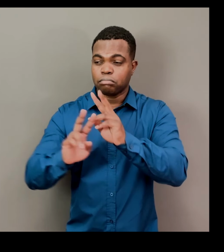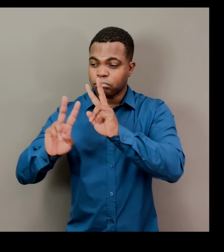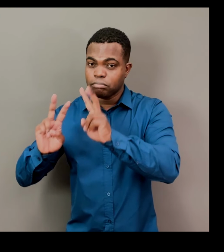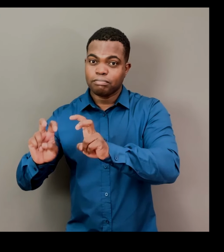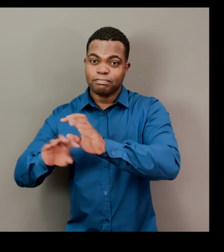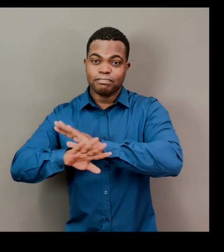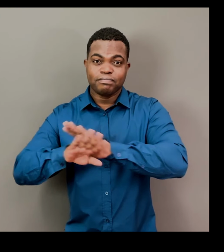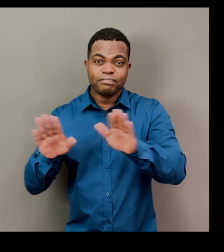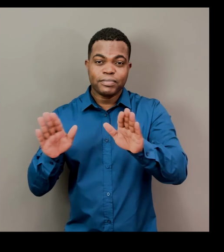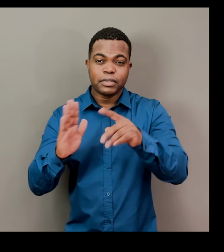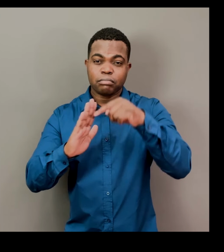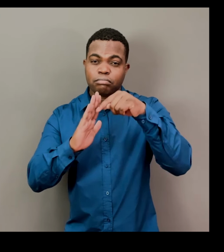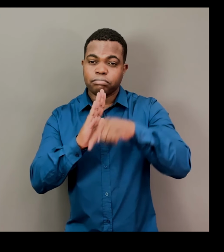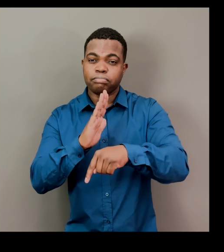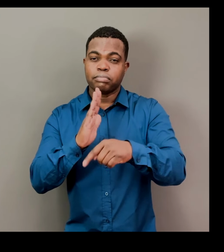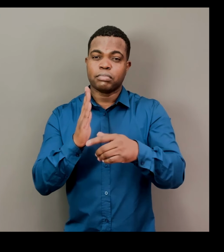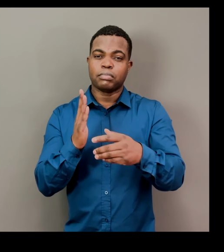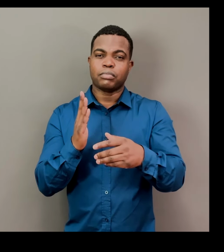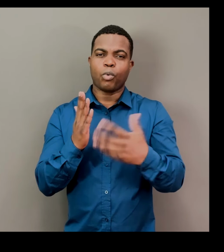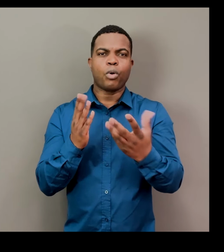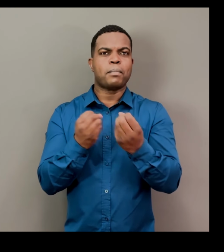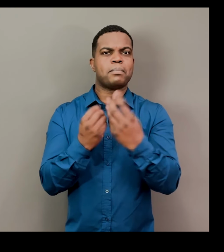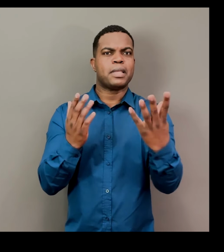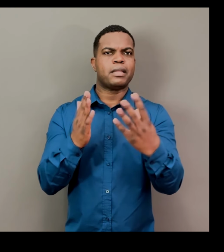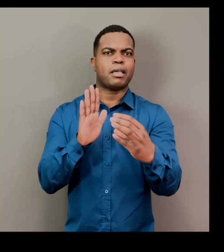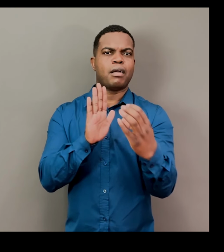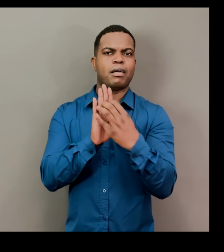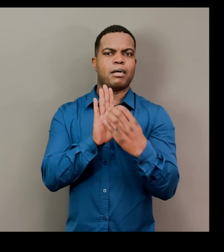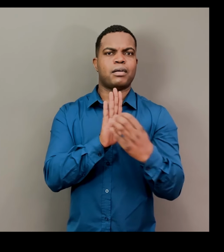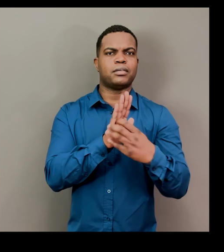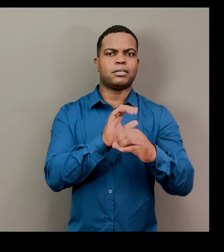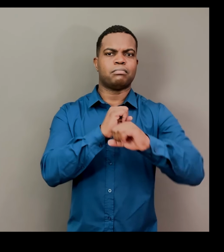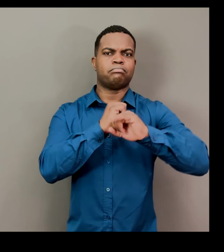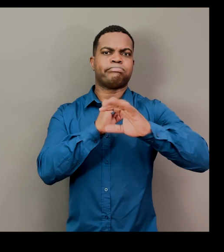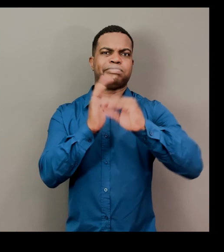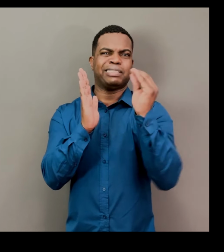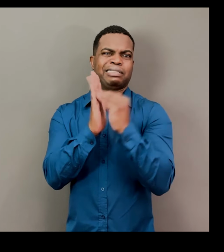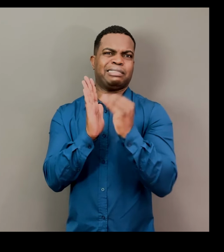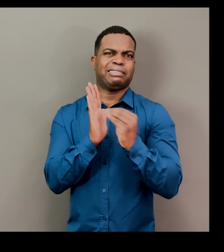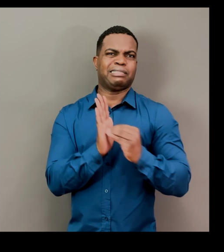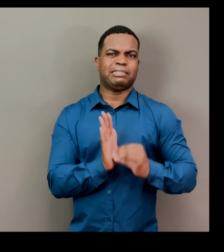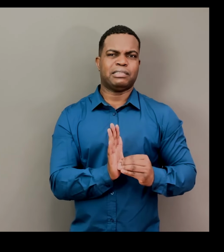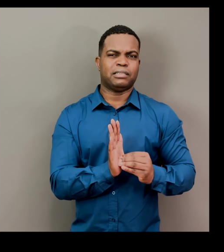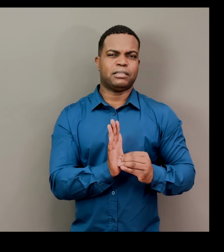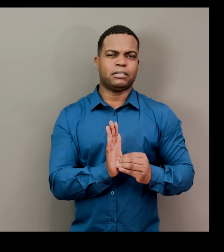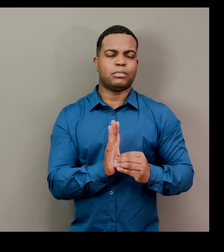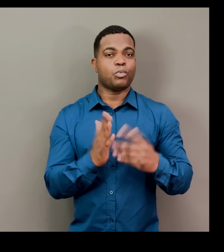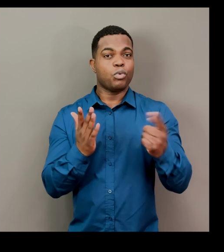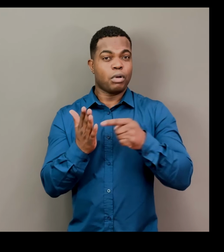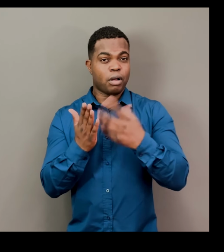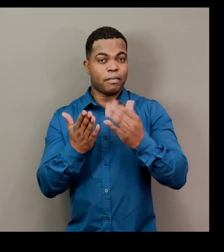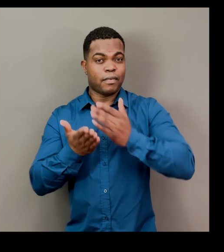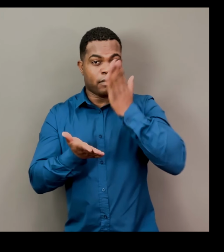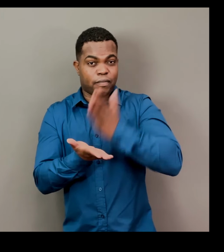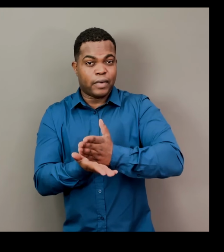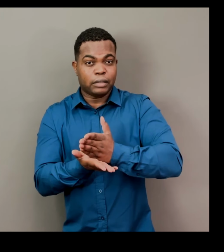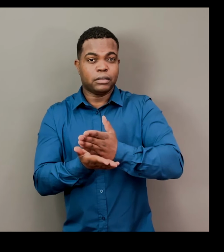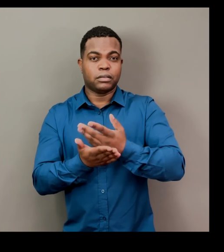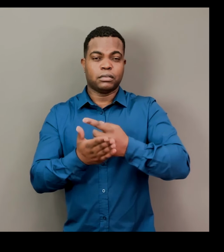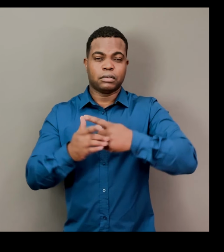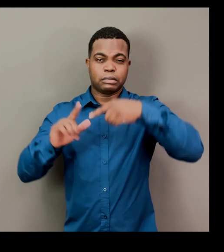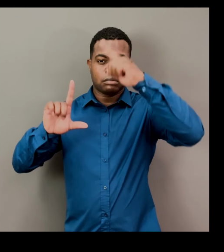go into reasonable depth? Are there so many ads on the page that they overwhelm the content? Are facts and